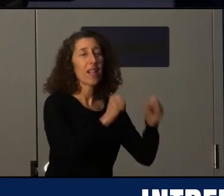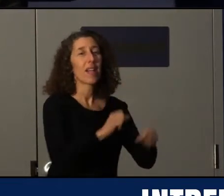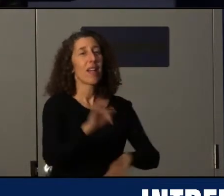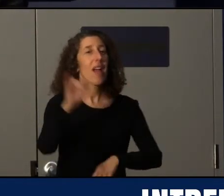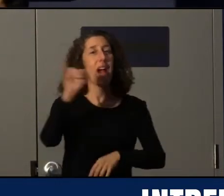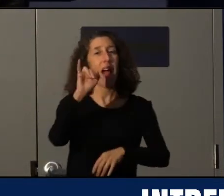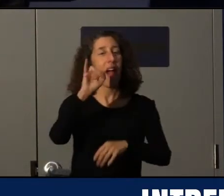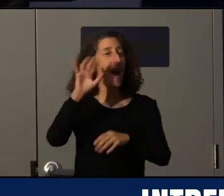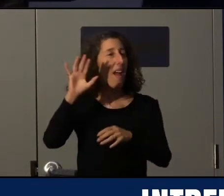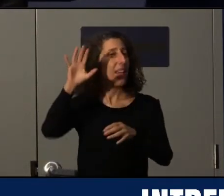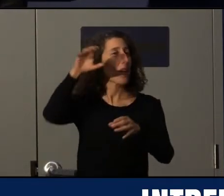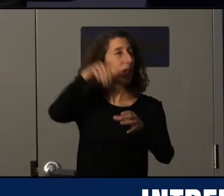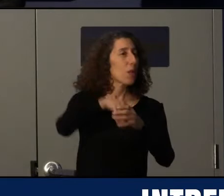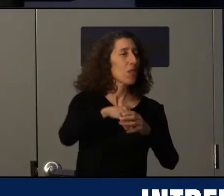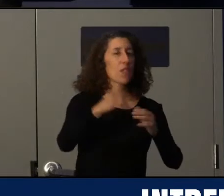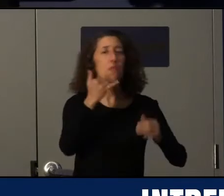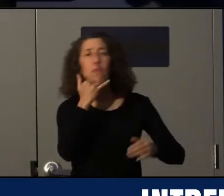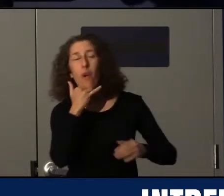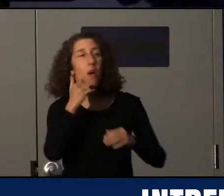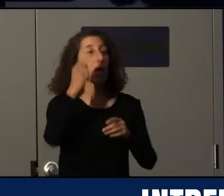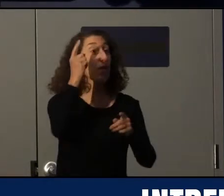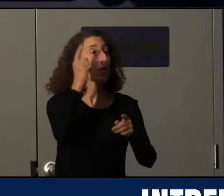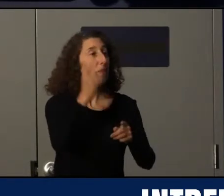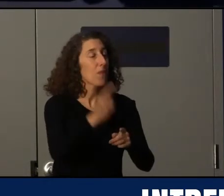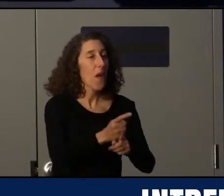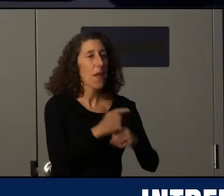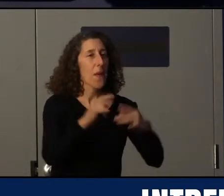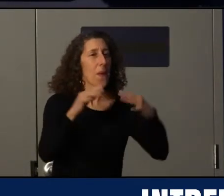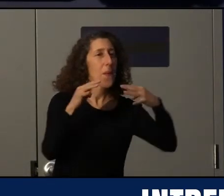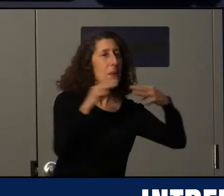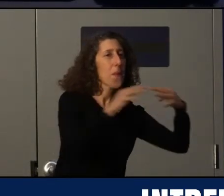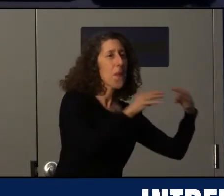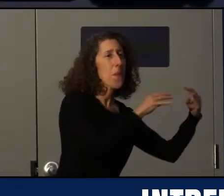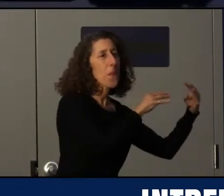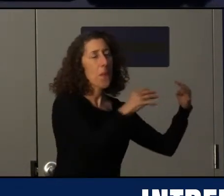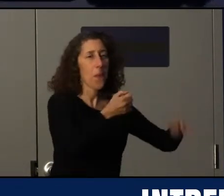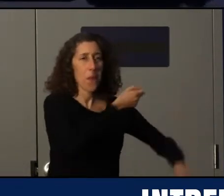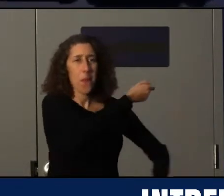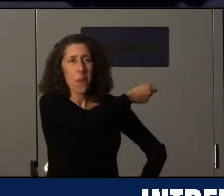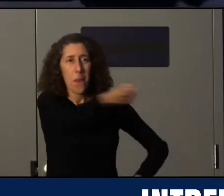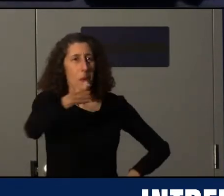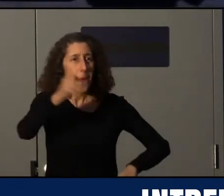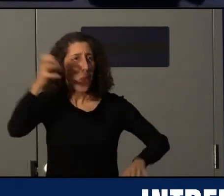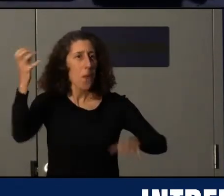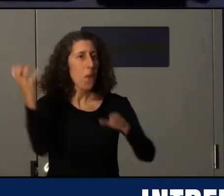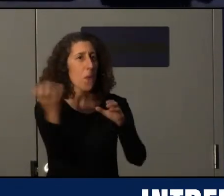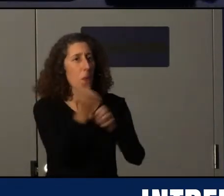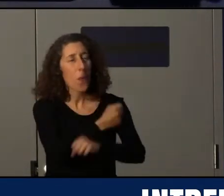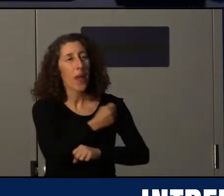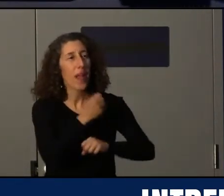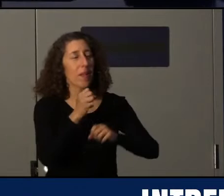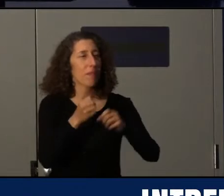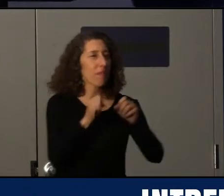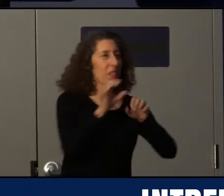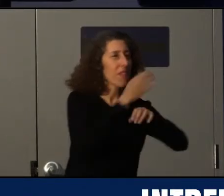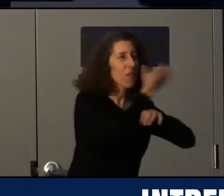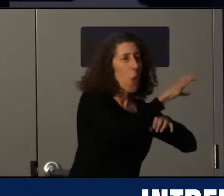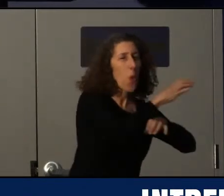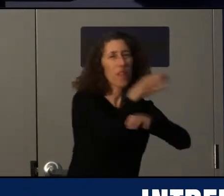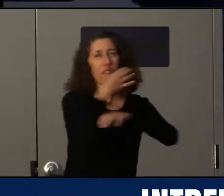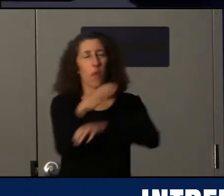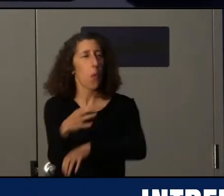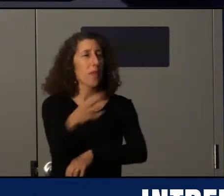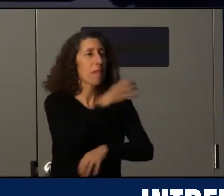to try to make it right. A Jedi space to rally behind. A universal force so big